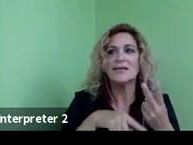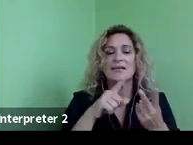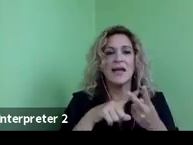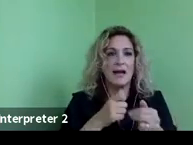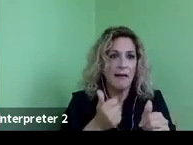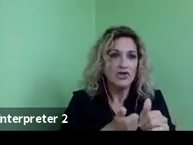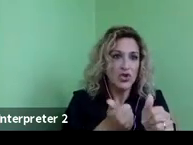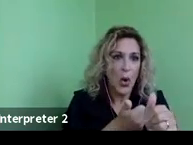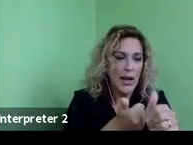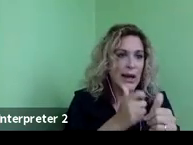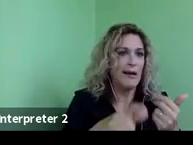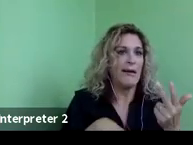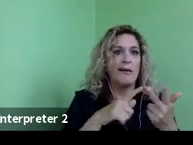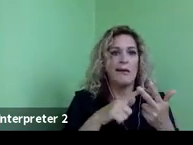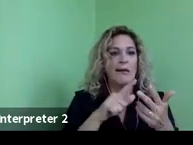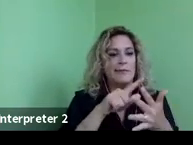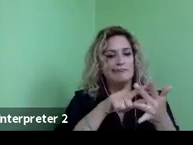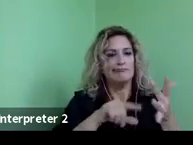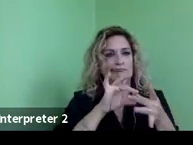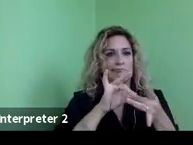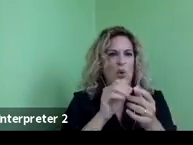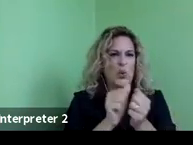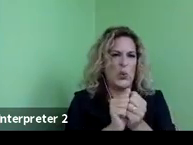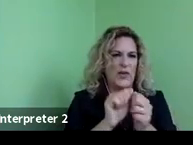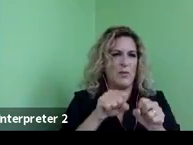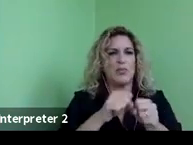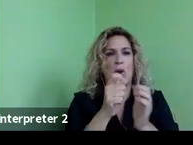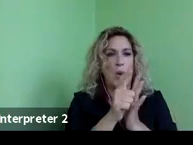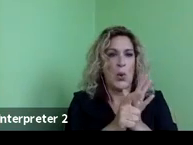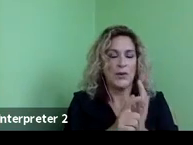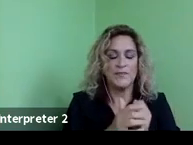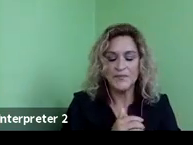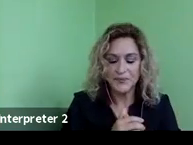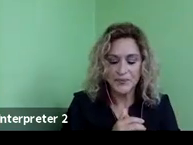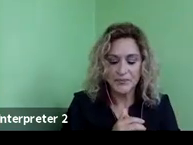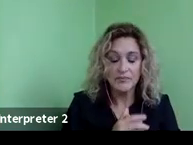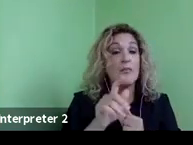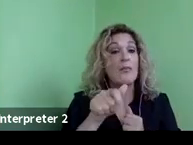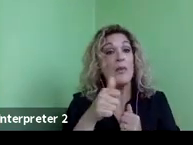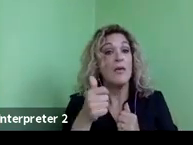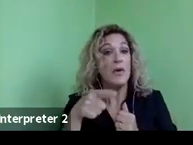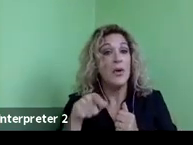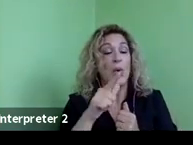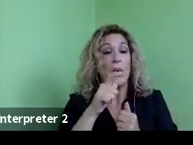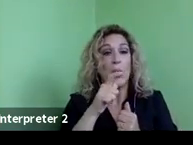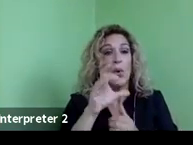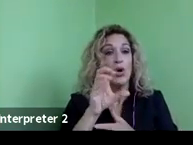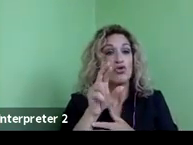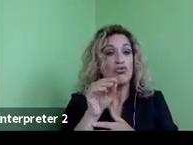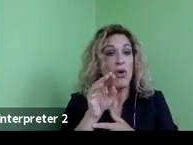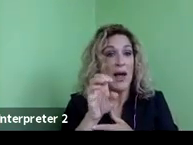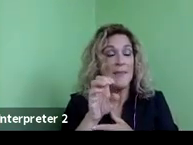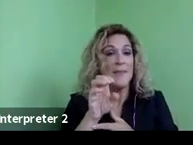to note that the obligations do not apply to crime victim advocates who are employed by